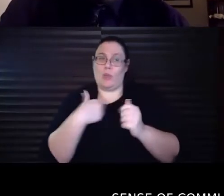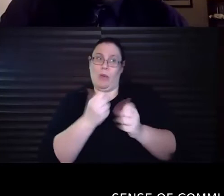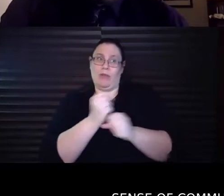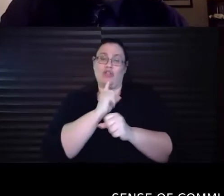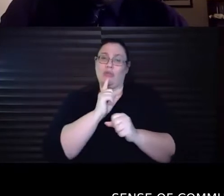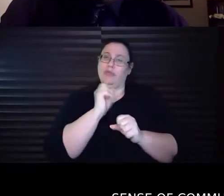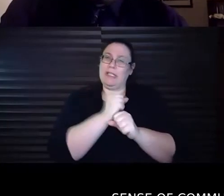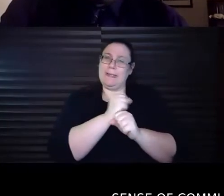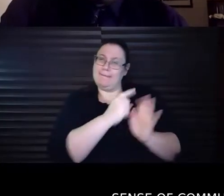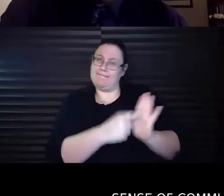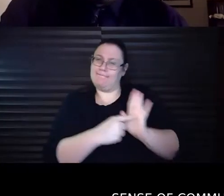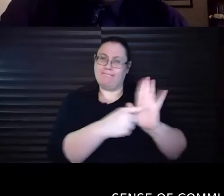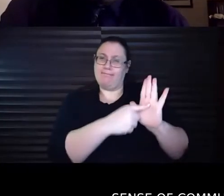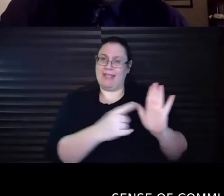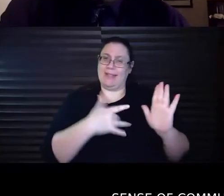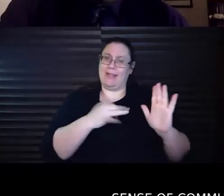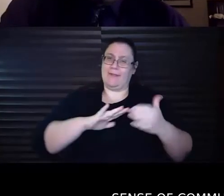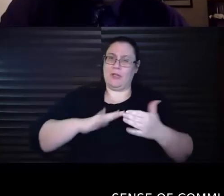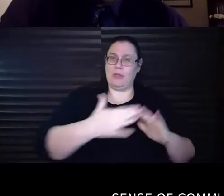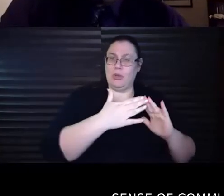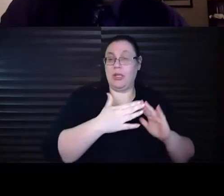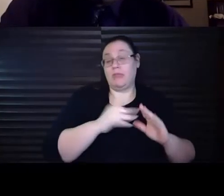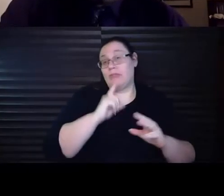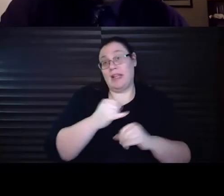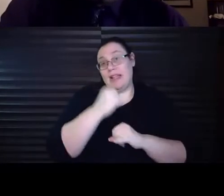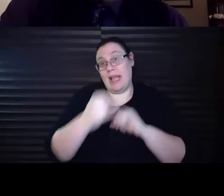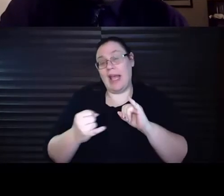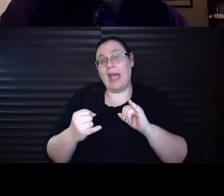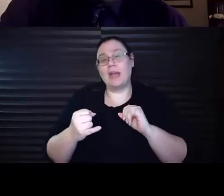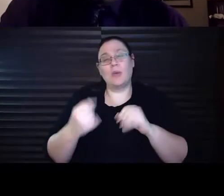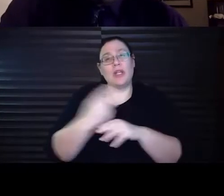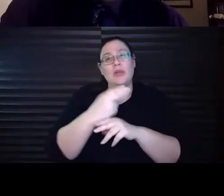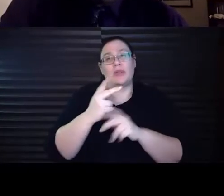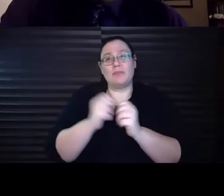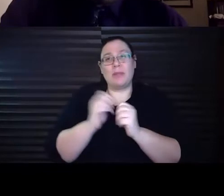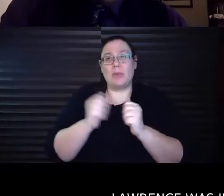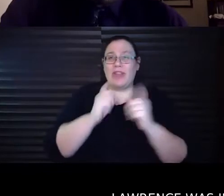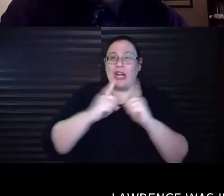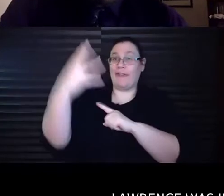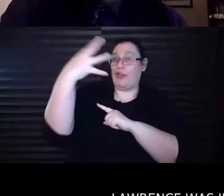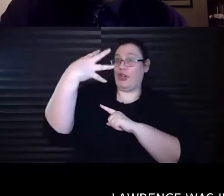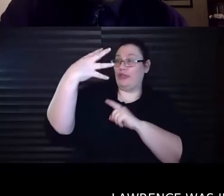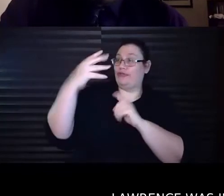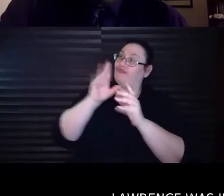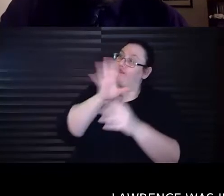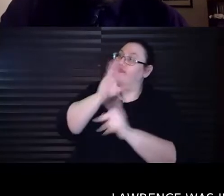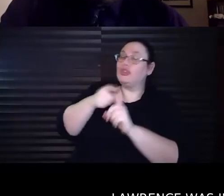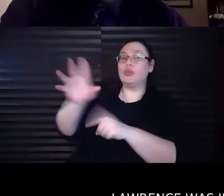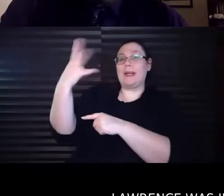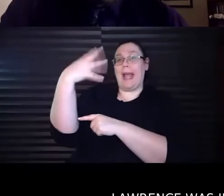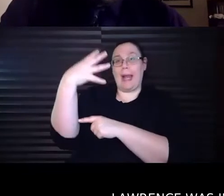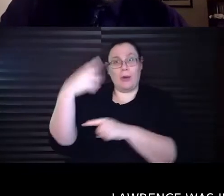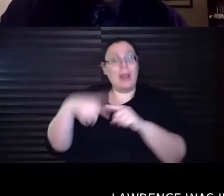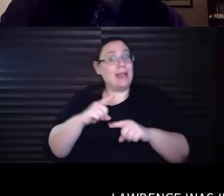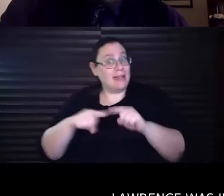a sense of community. Even though we ended up with the Talking Heads format, we had lots of different ideas. Lawrence was involved in